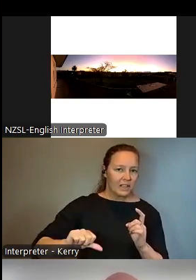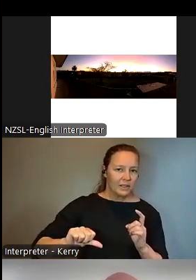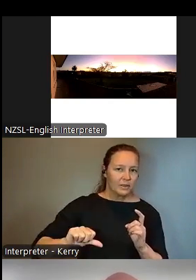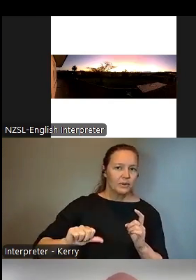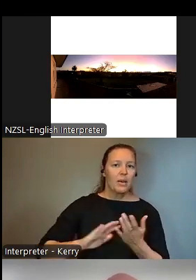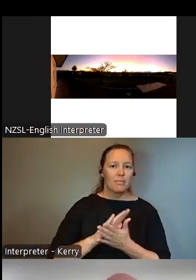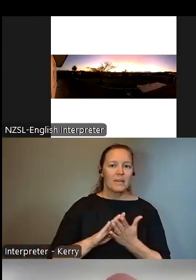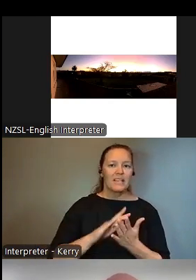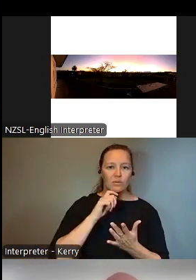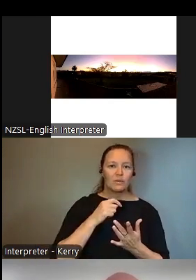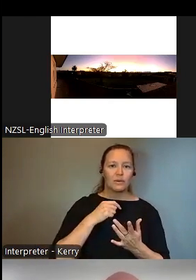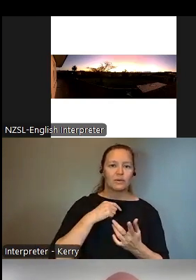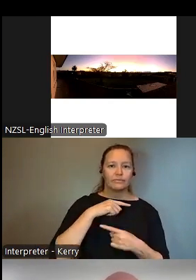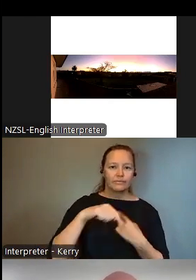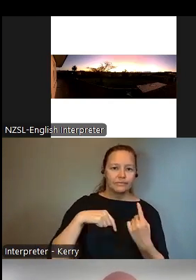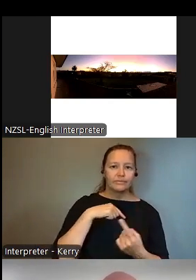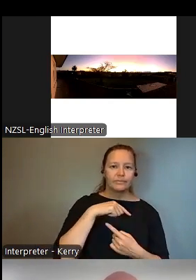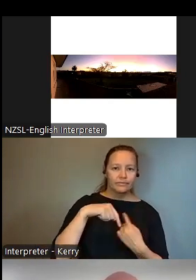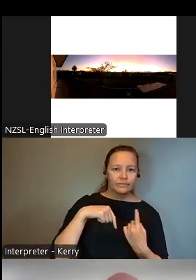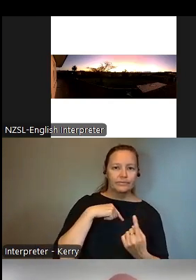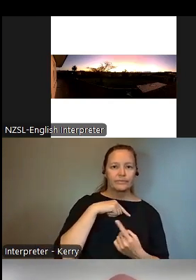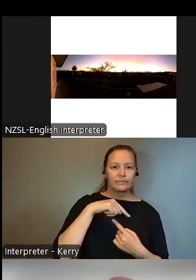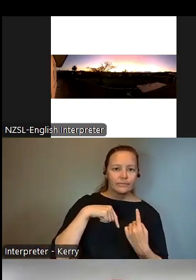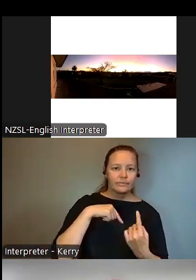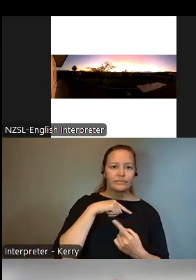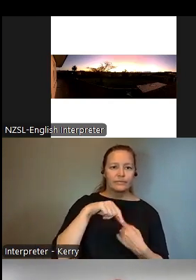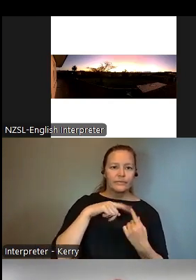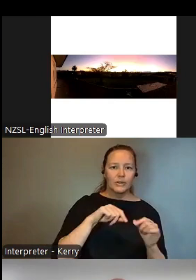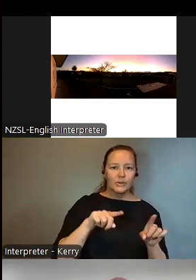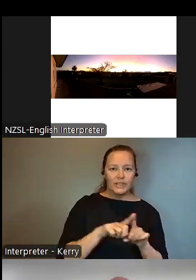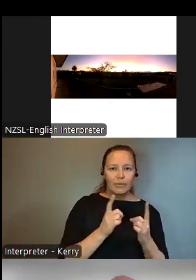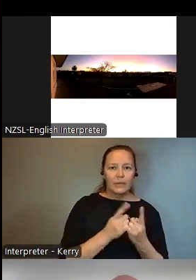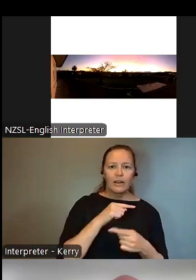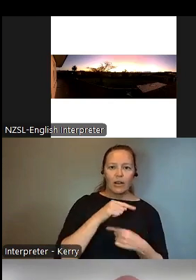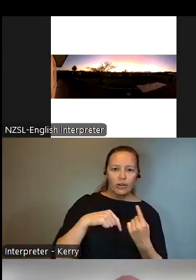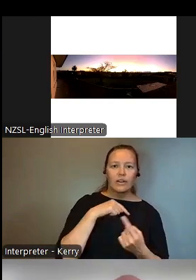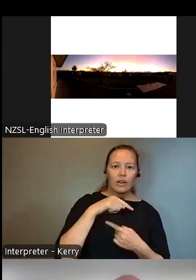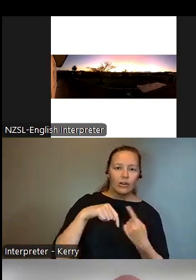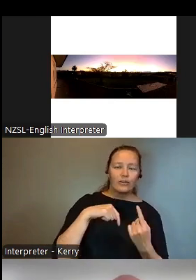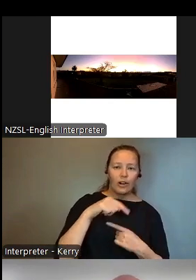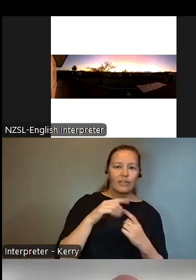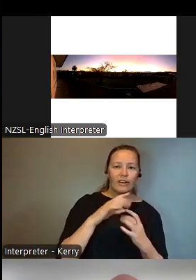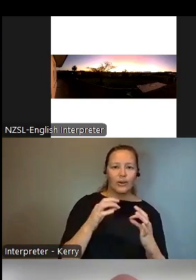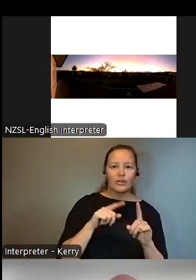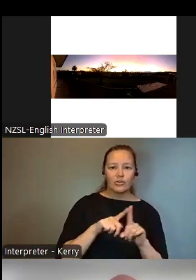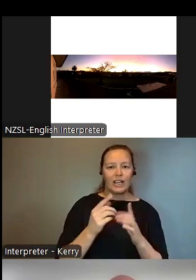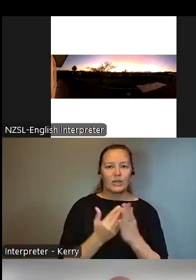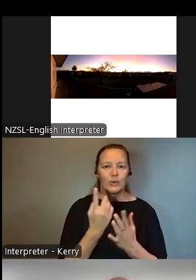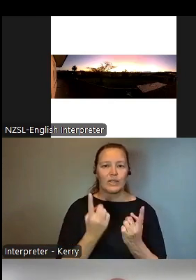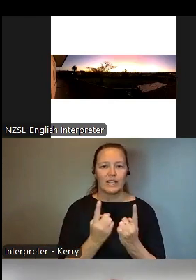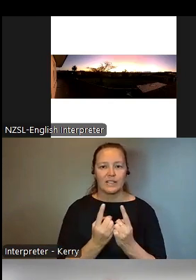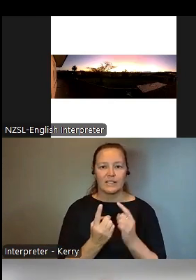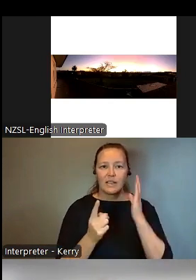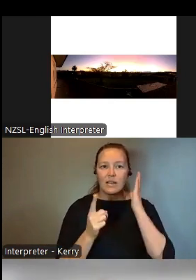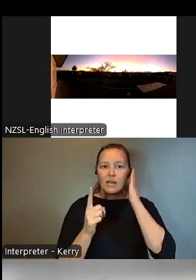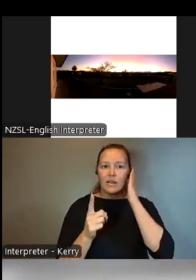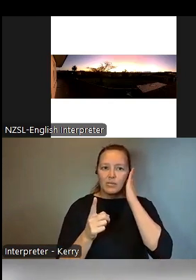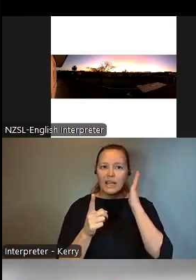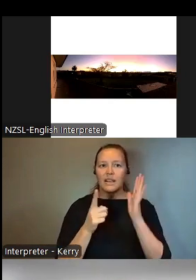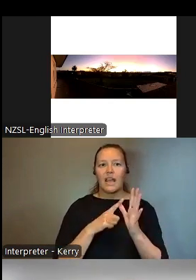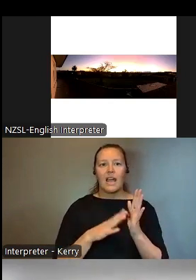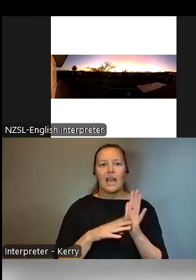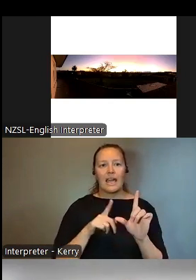the wagons and not try anything at all. But enter Amy Edmondson in